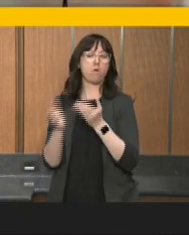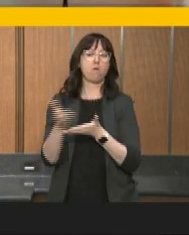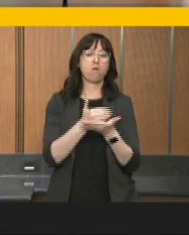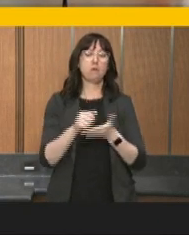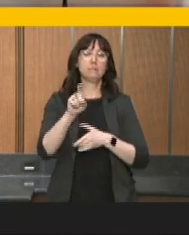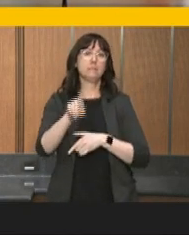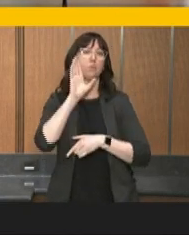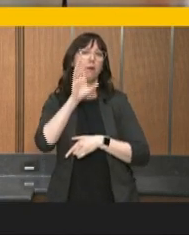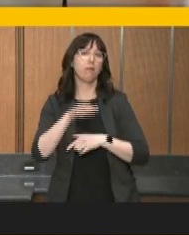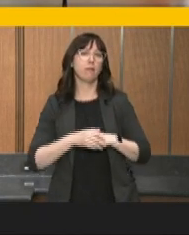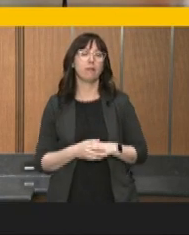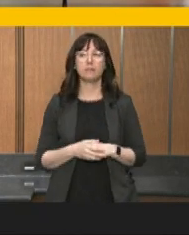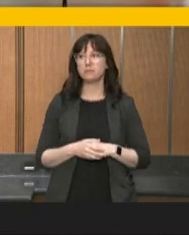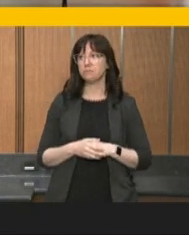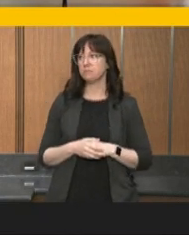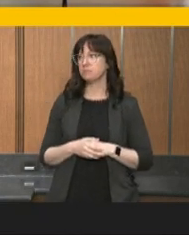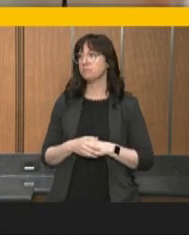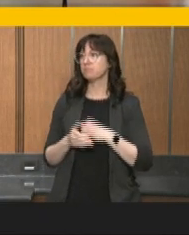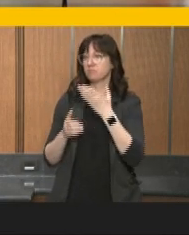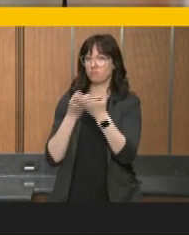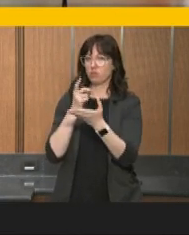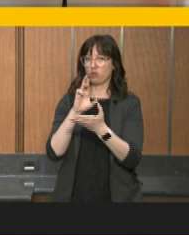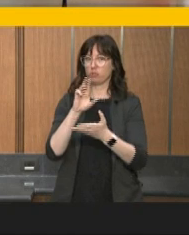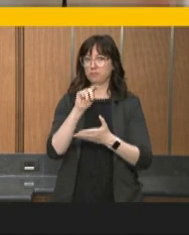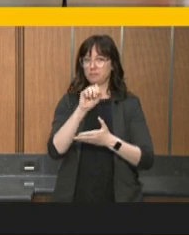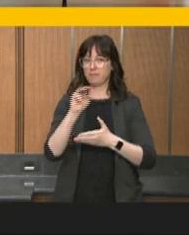Well, right now,